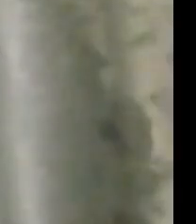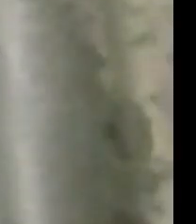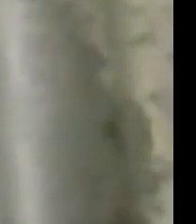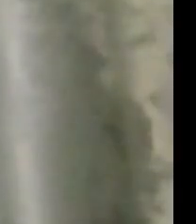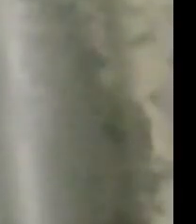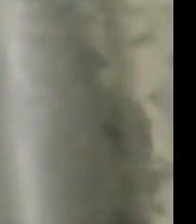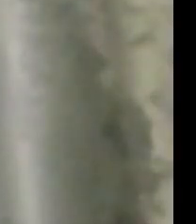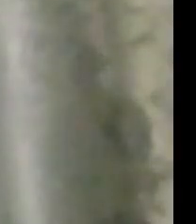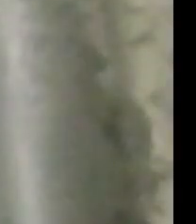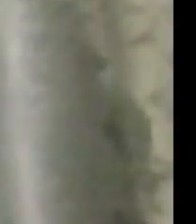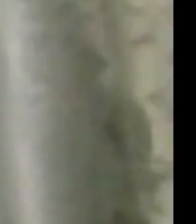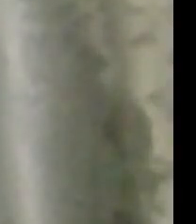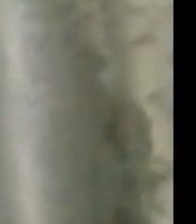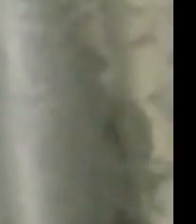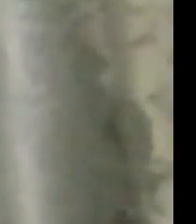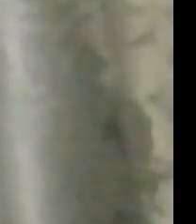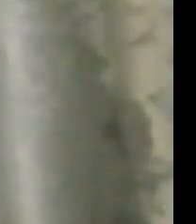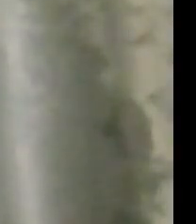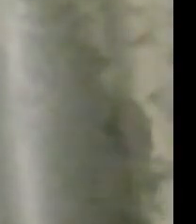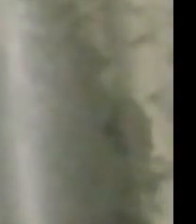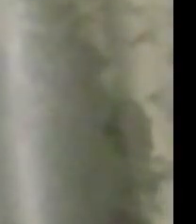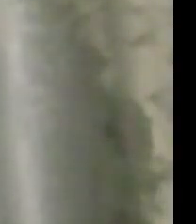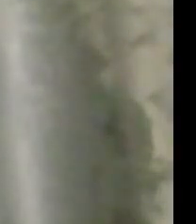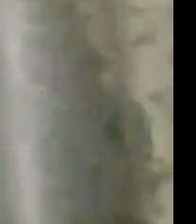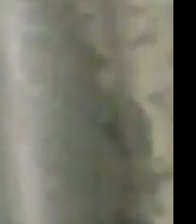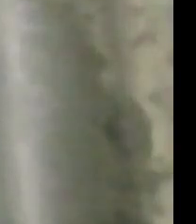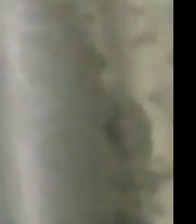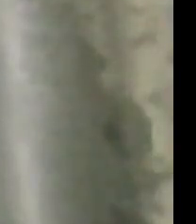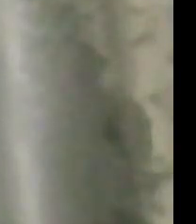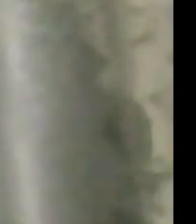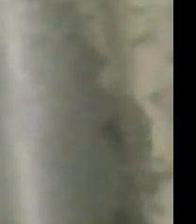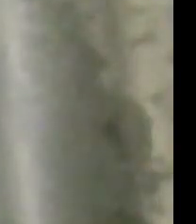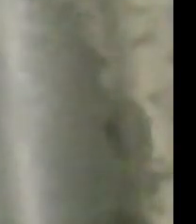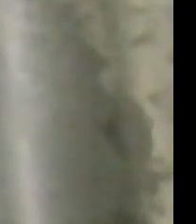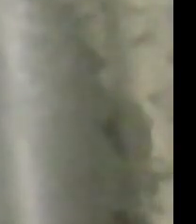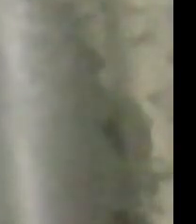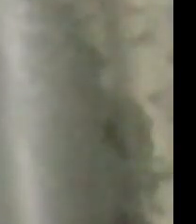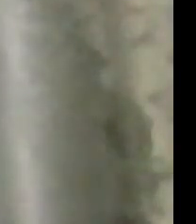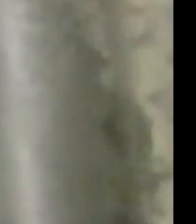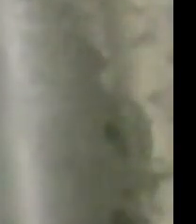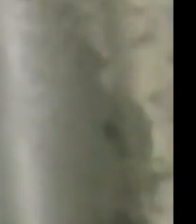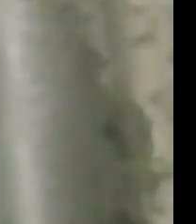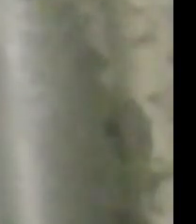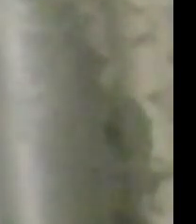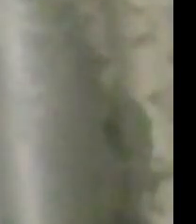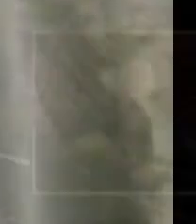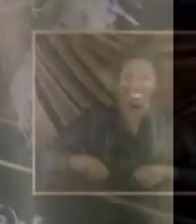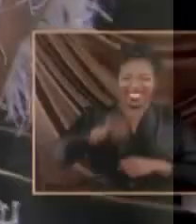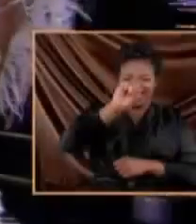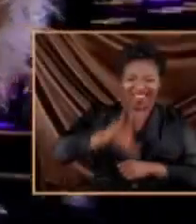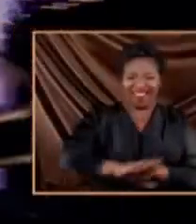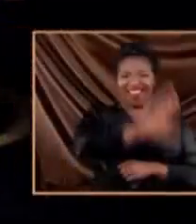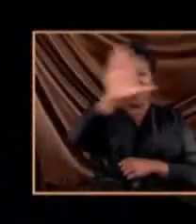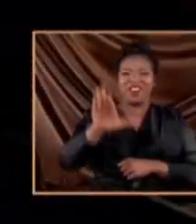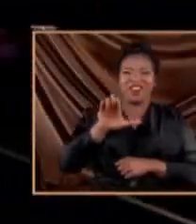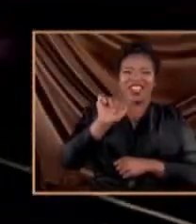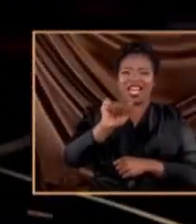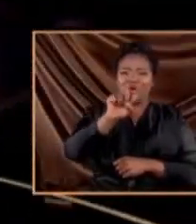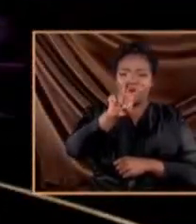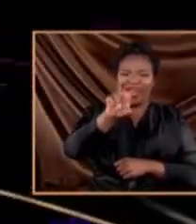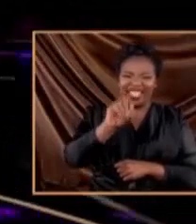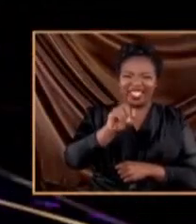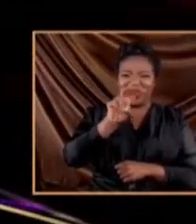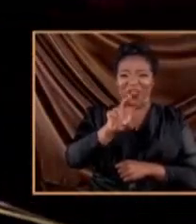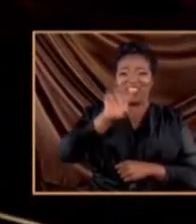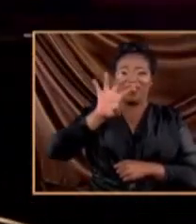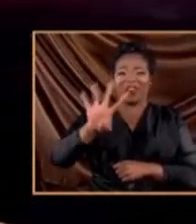officially declared by the president, and it's our endeavor also to say we are advocating for all stakeholders, private sector, public sector, and even